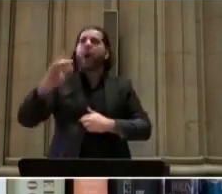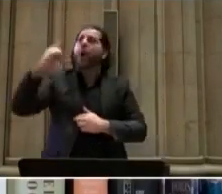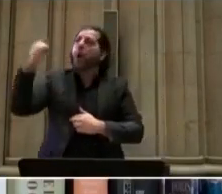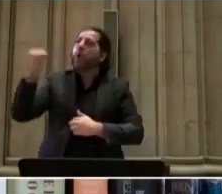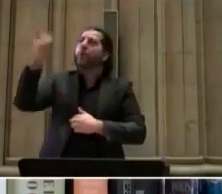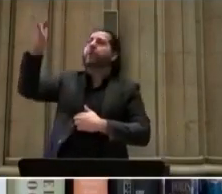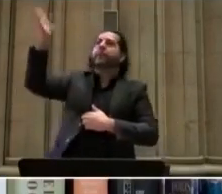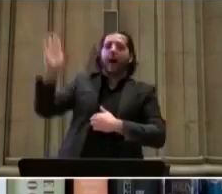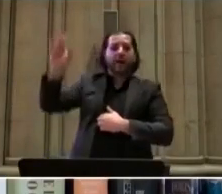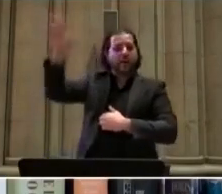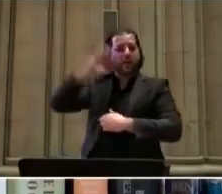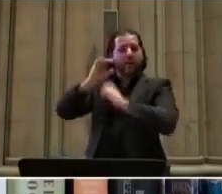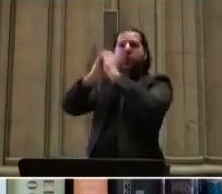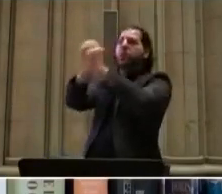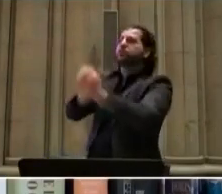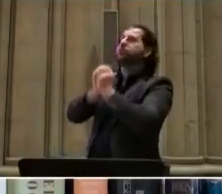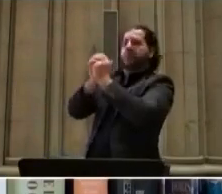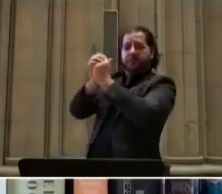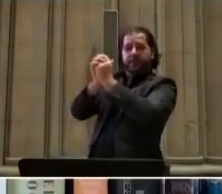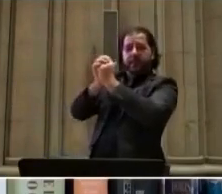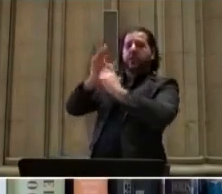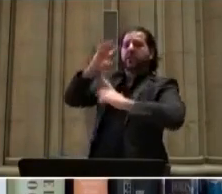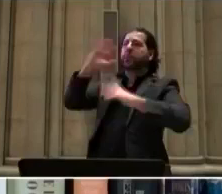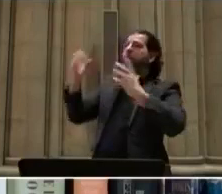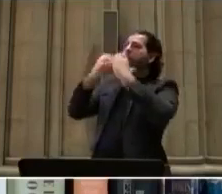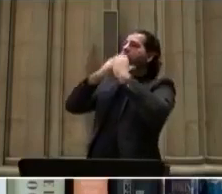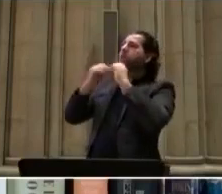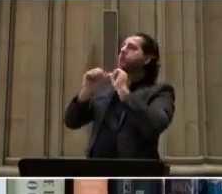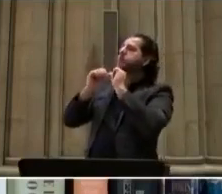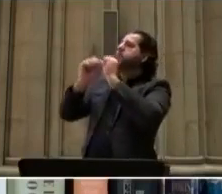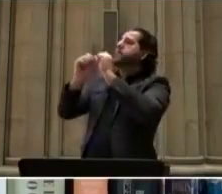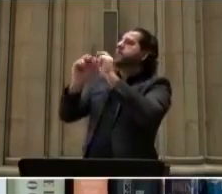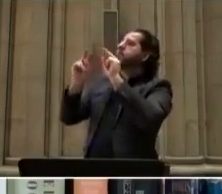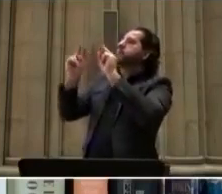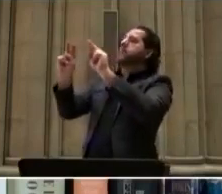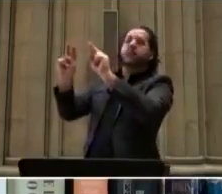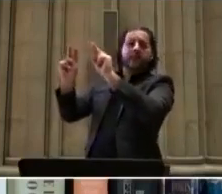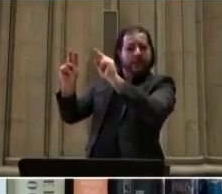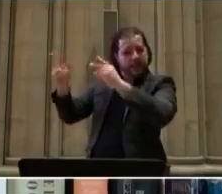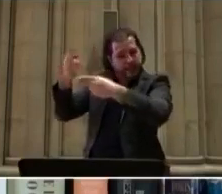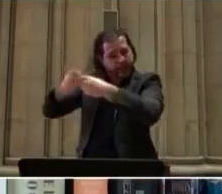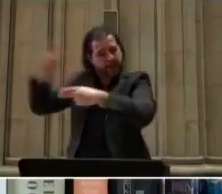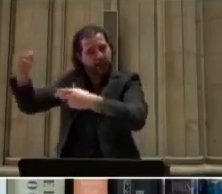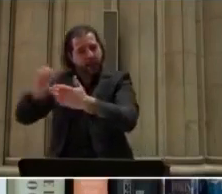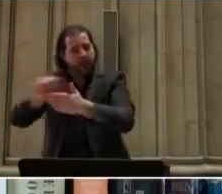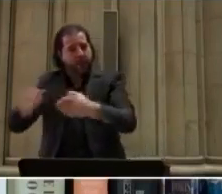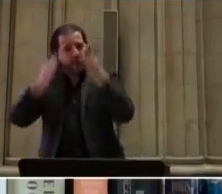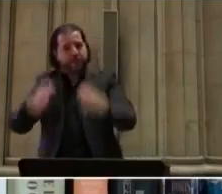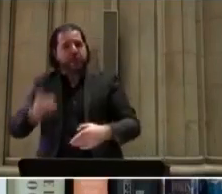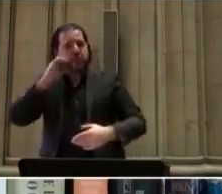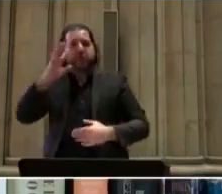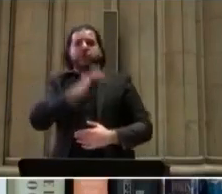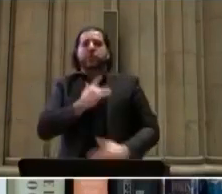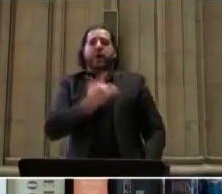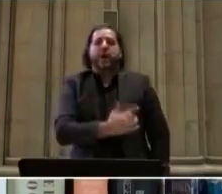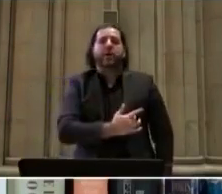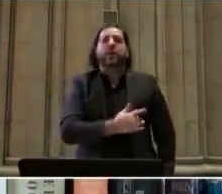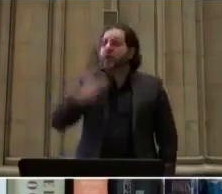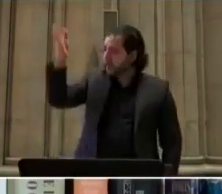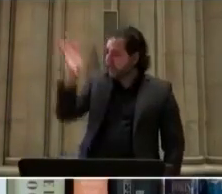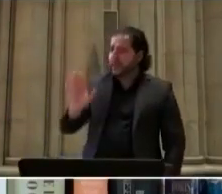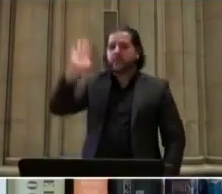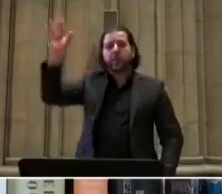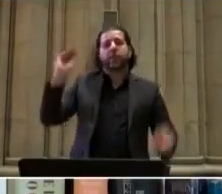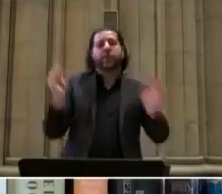you worship. To God shall you hold fast, and by the name of the Holy One shall you swear. God is